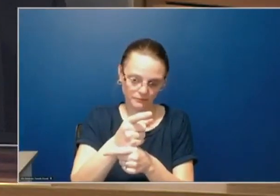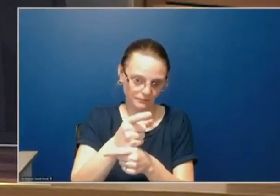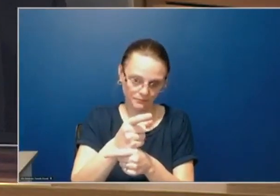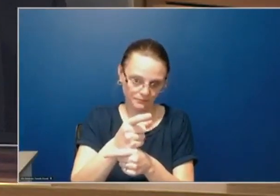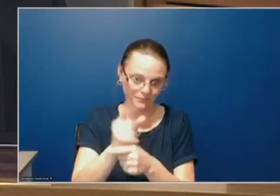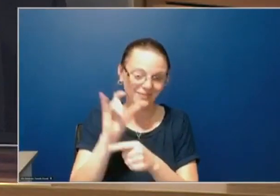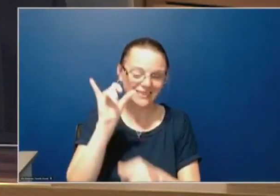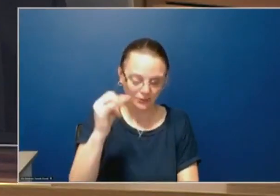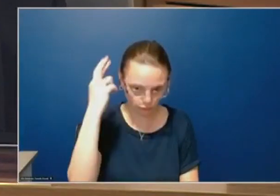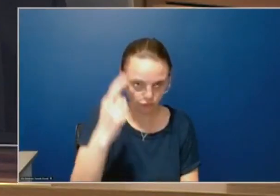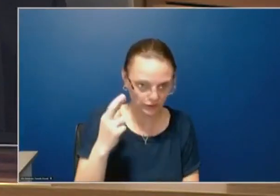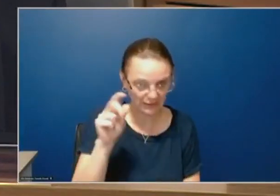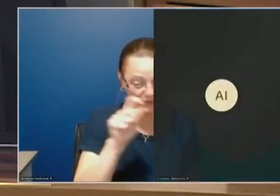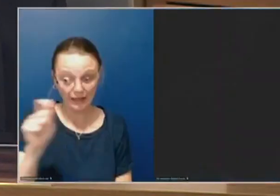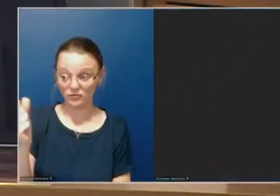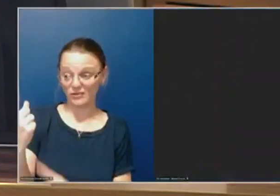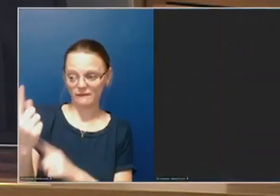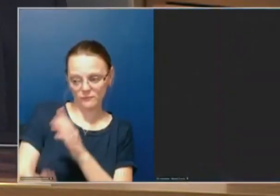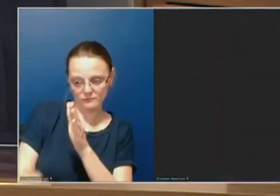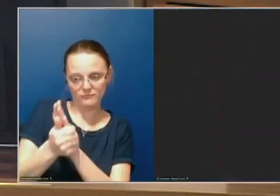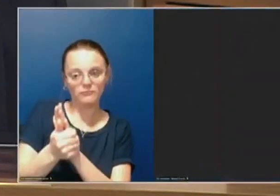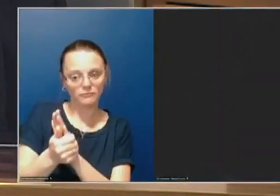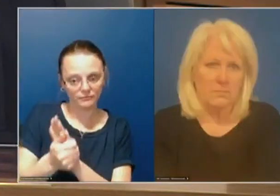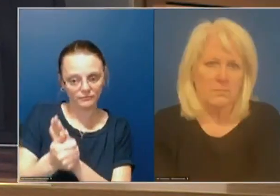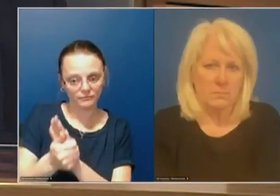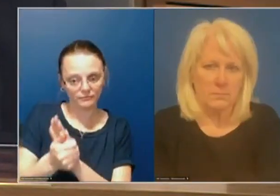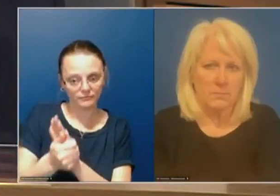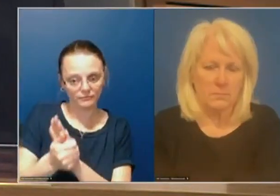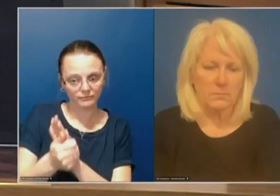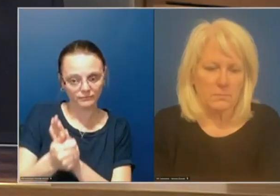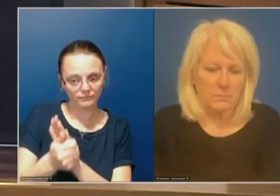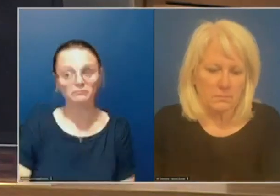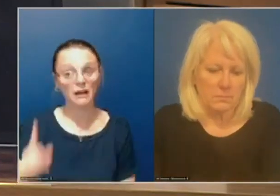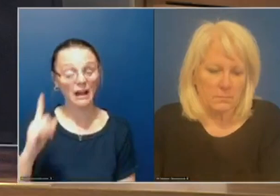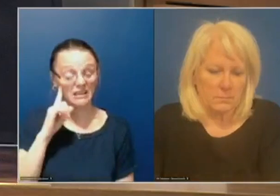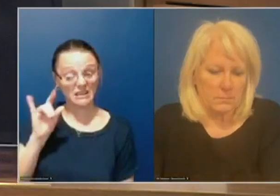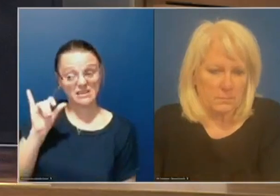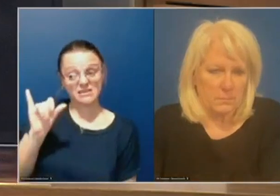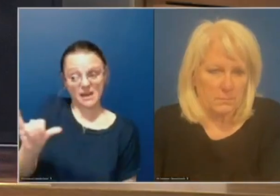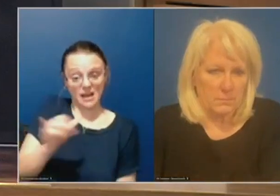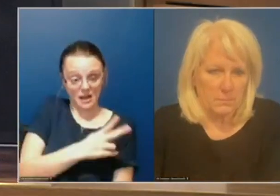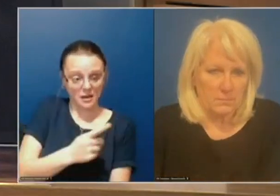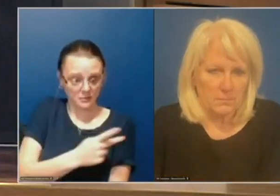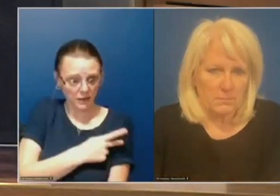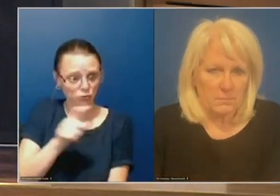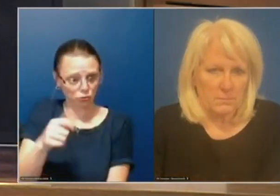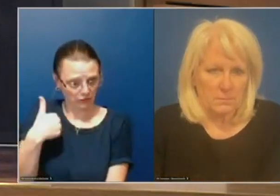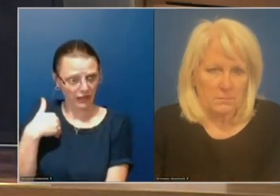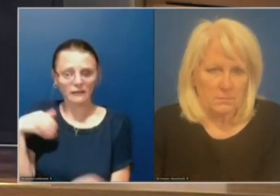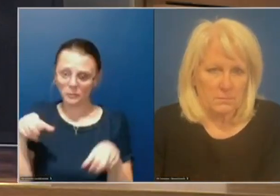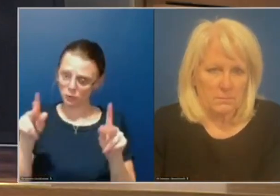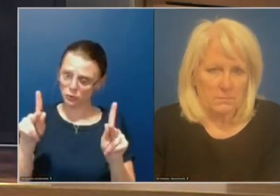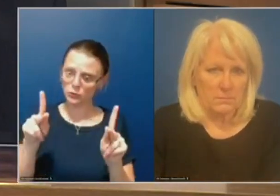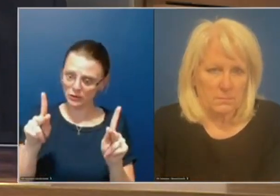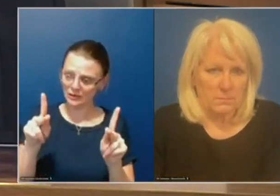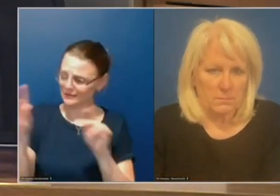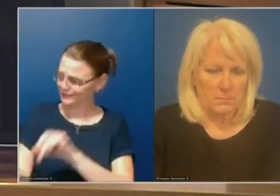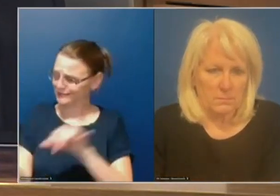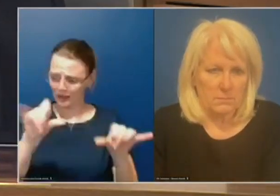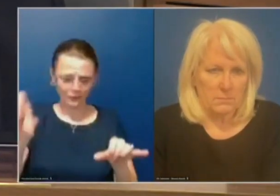why this Dash 11 is here. I think he deserves that opportunity just like anybody